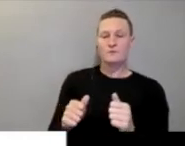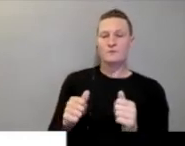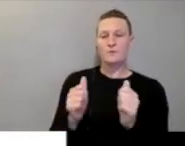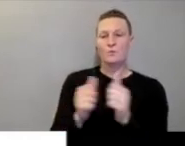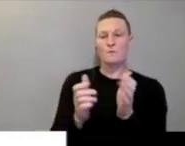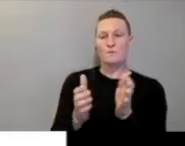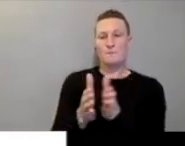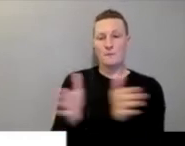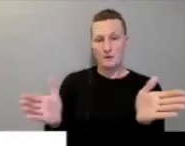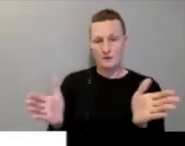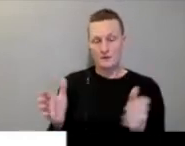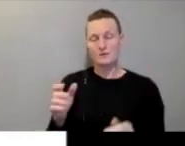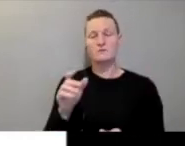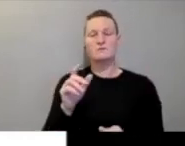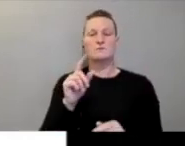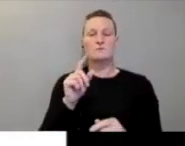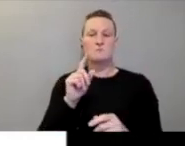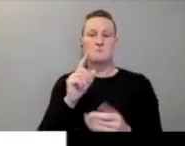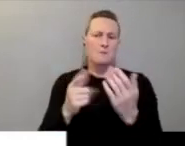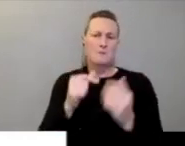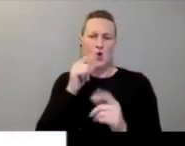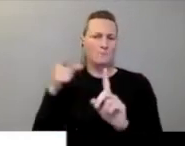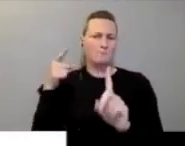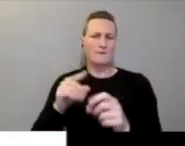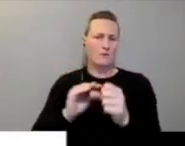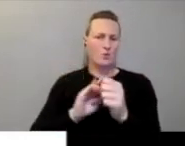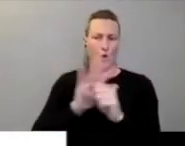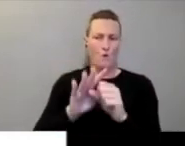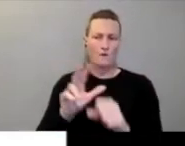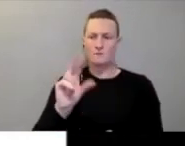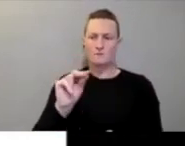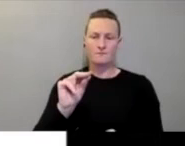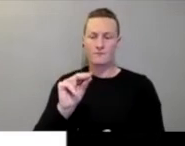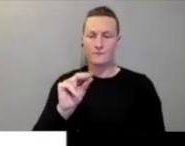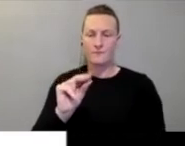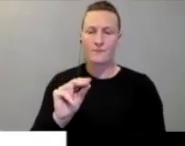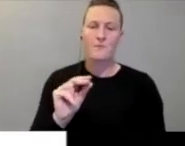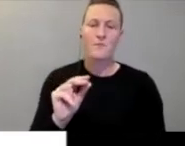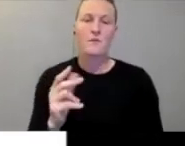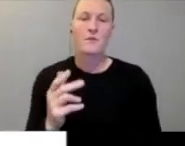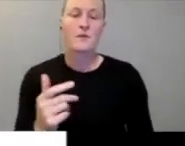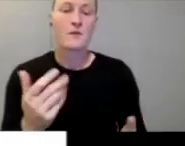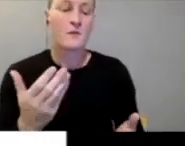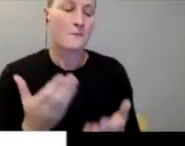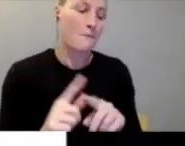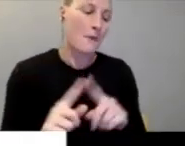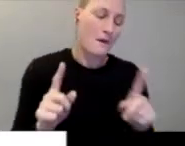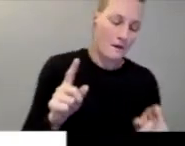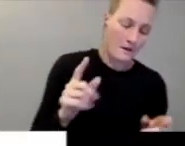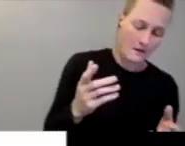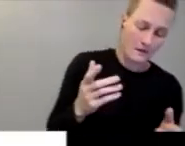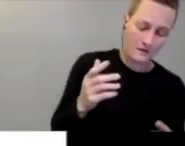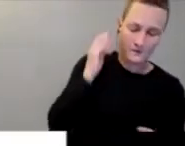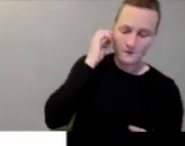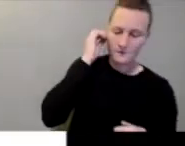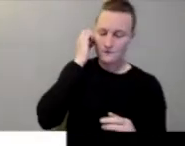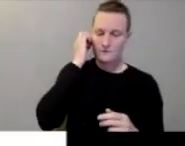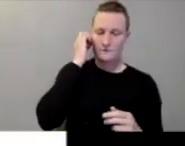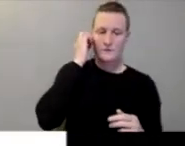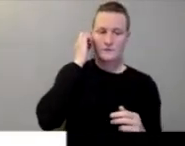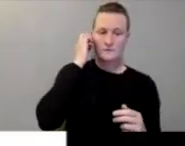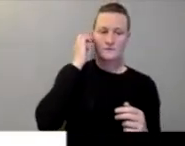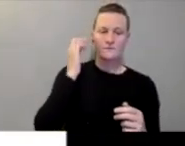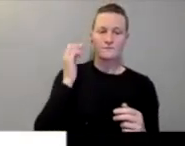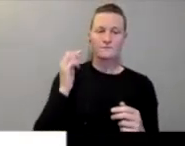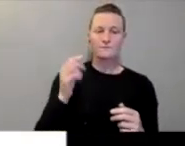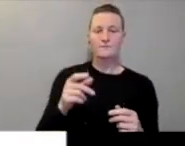not quite post-COVID world, or everybody kind of the legacy of COVID,